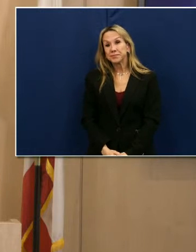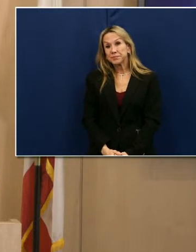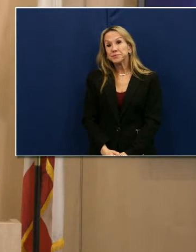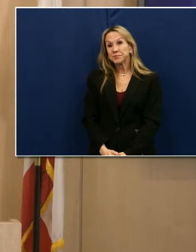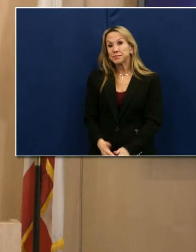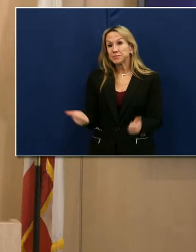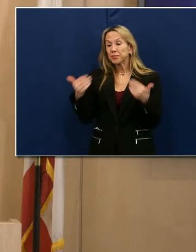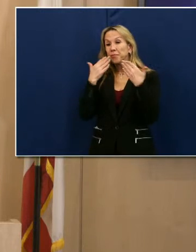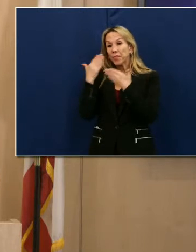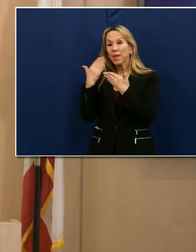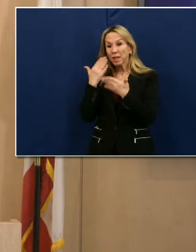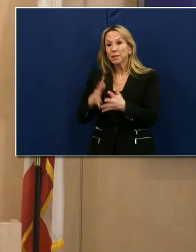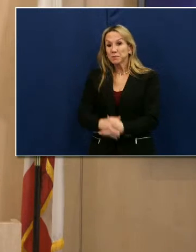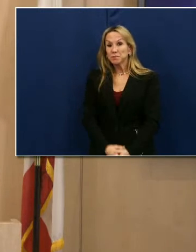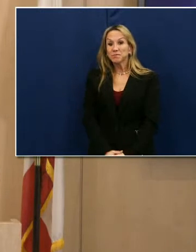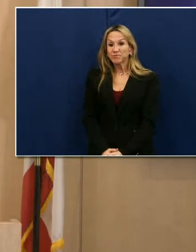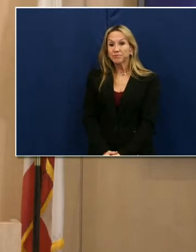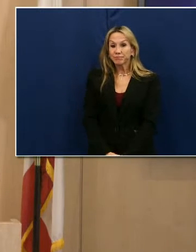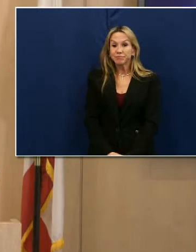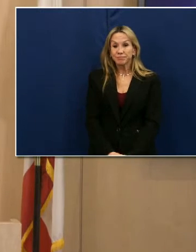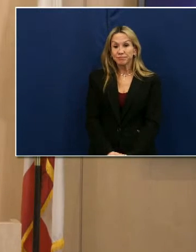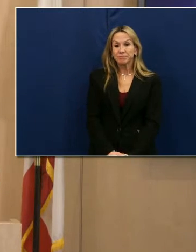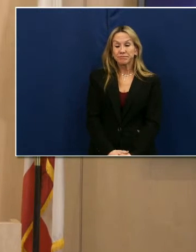Thank you. Yep.